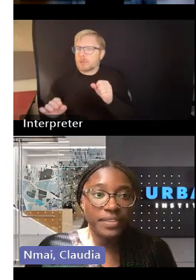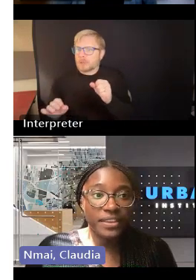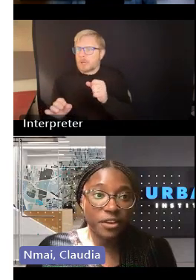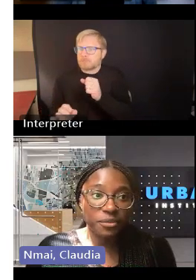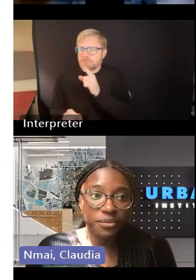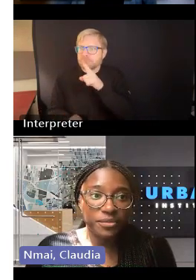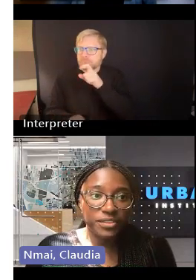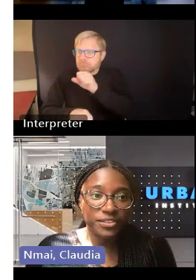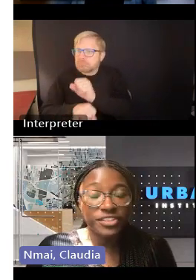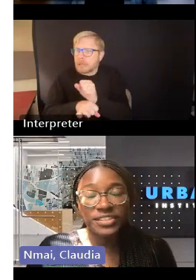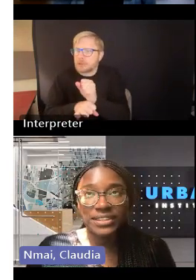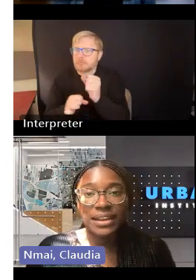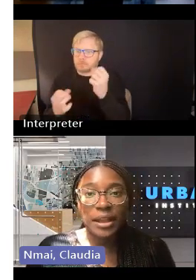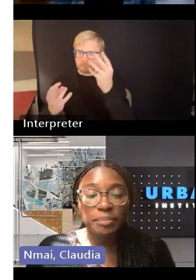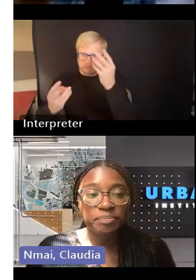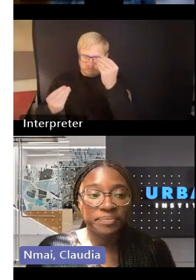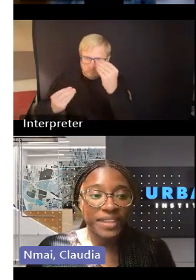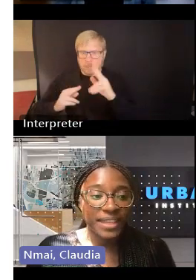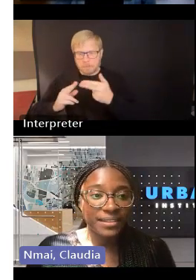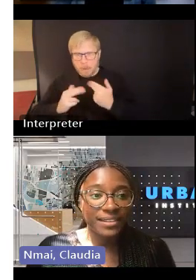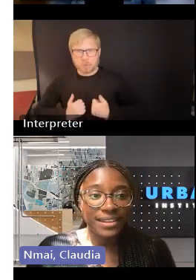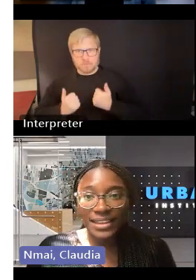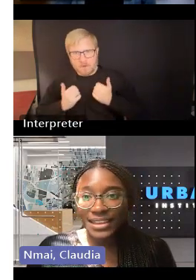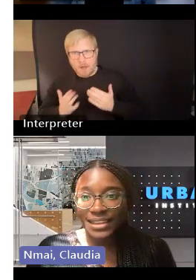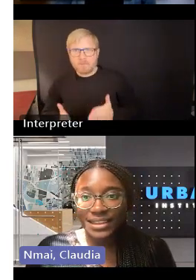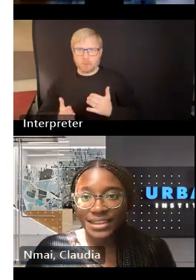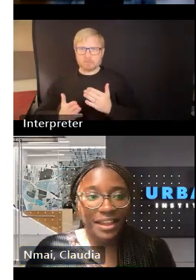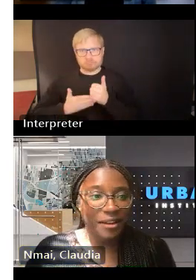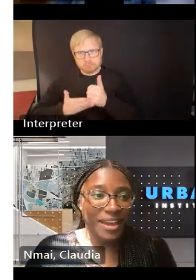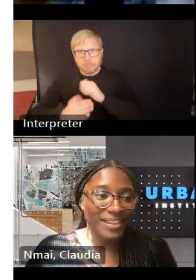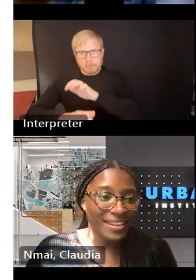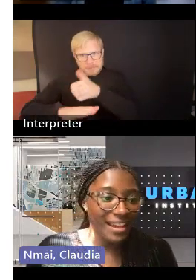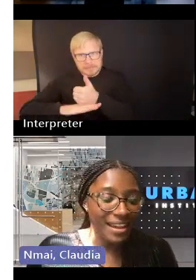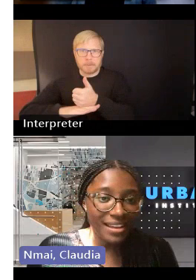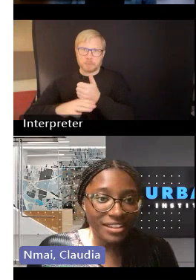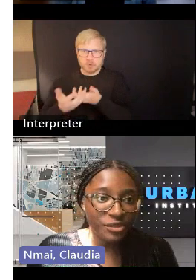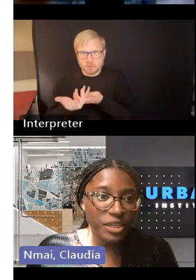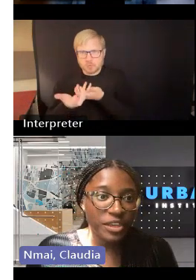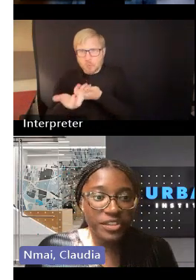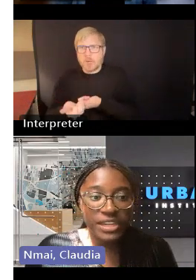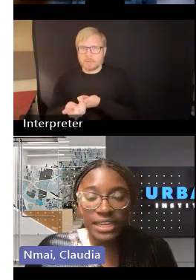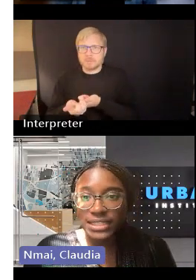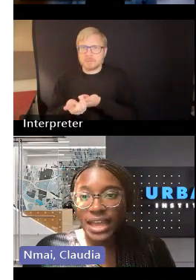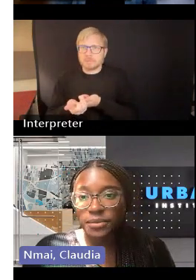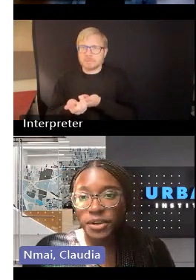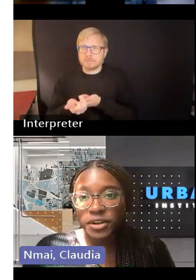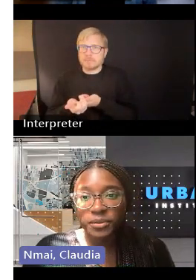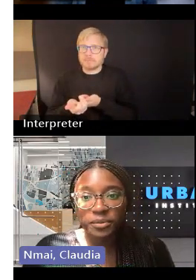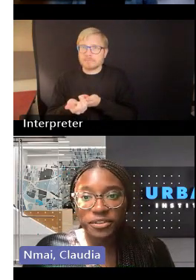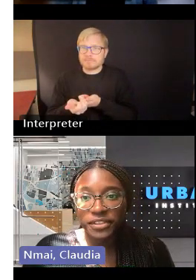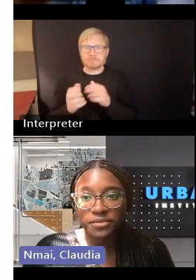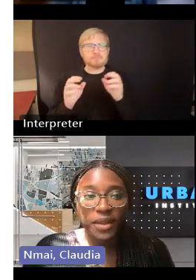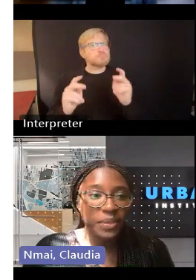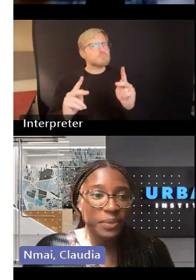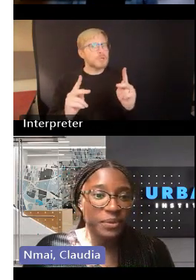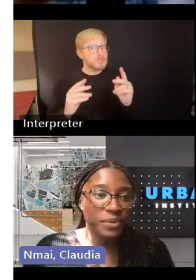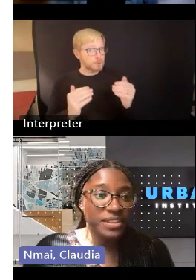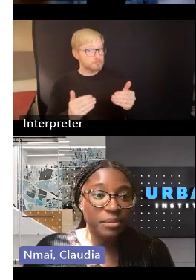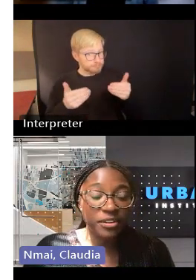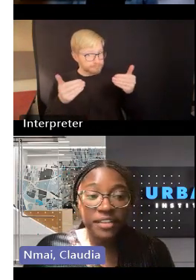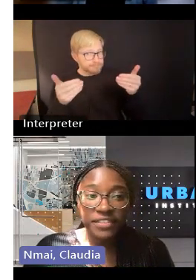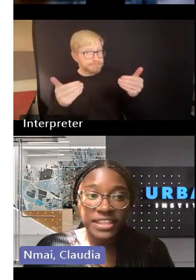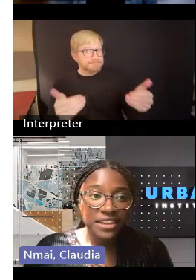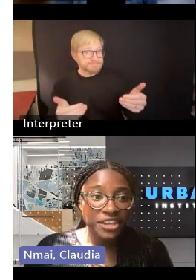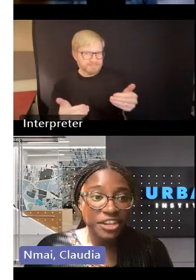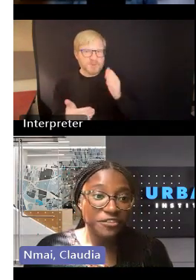community that they felt trusted in. Okay. So we can go to the next slide, where we'll briefly run